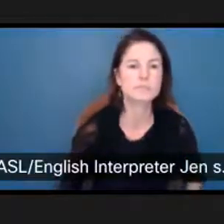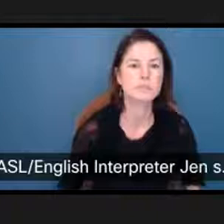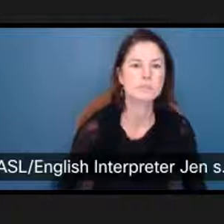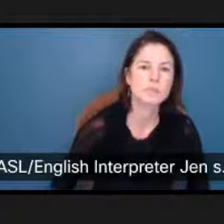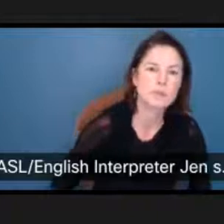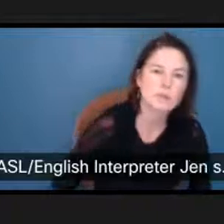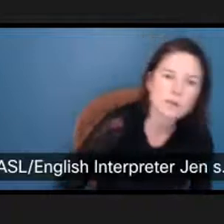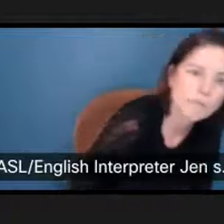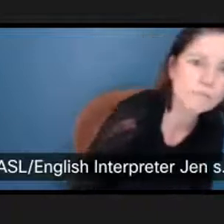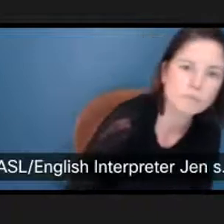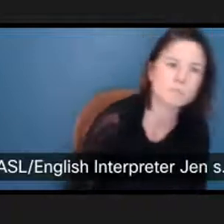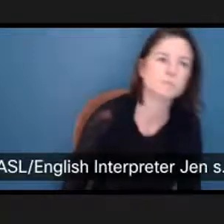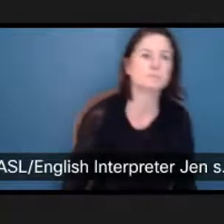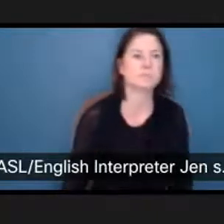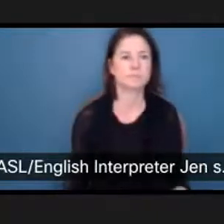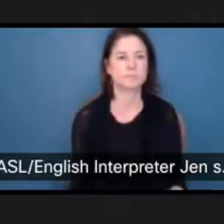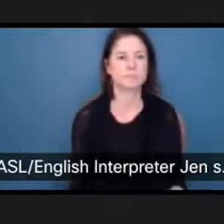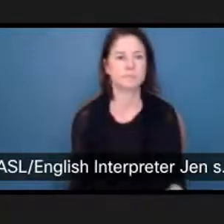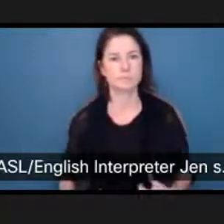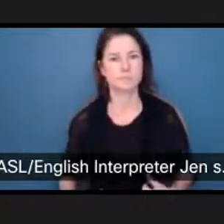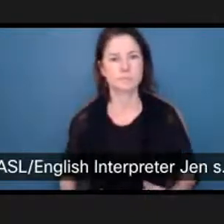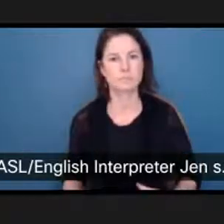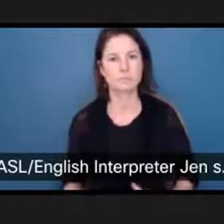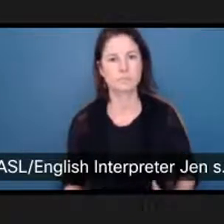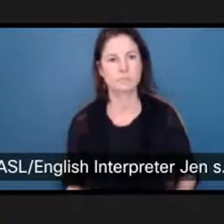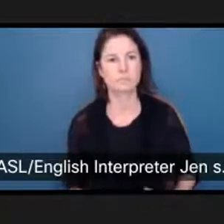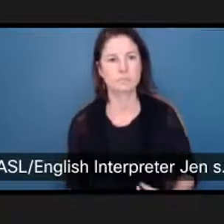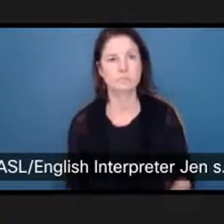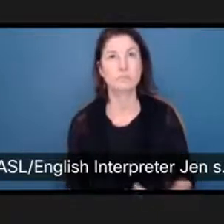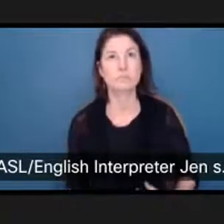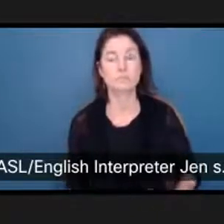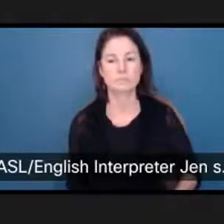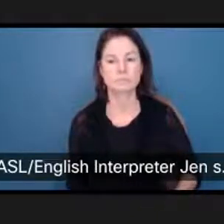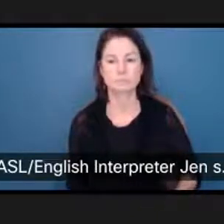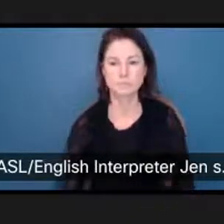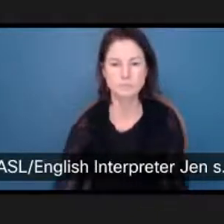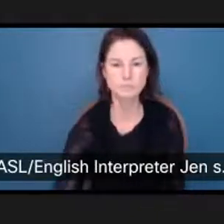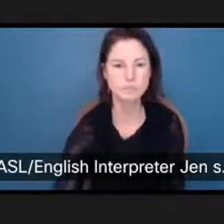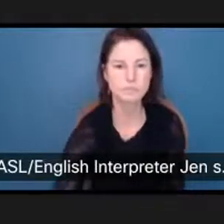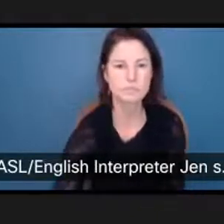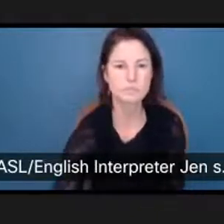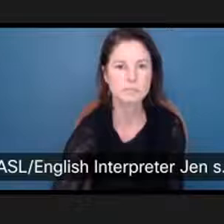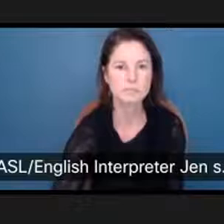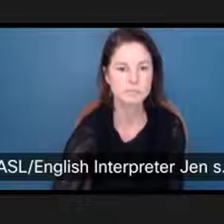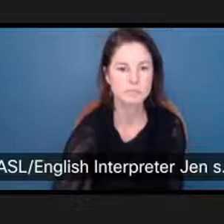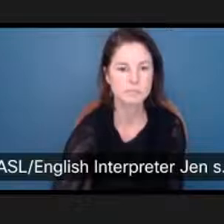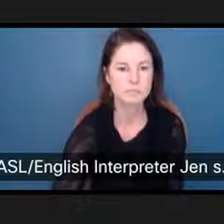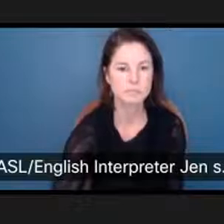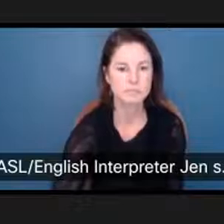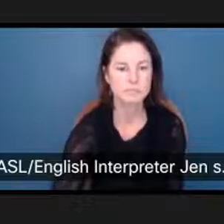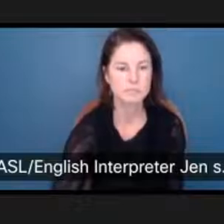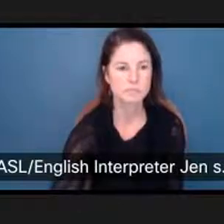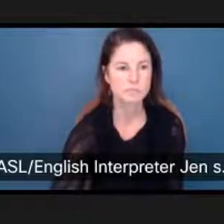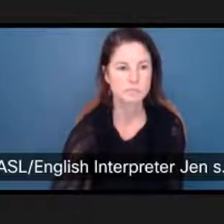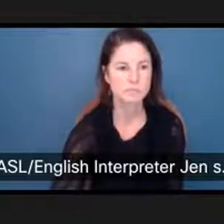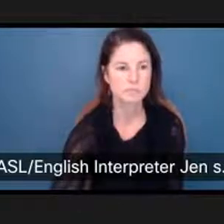correct? It is absolutely for transportation providers if you're offering alternative services. If you are providing alternative services,